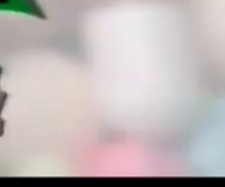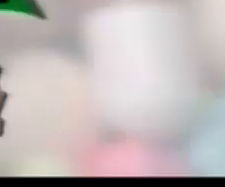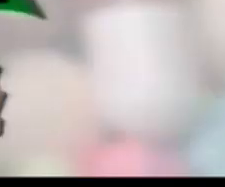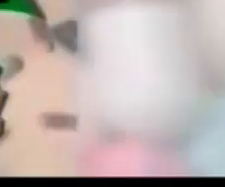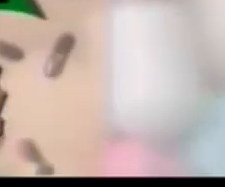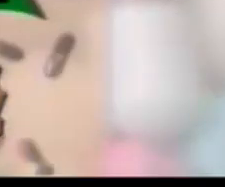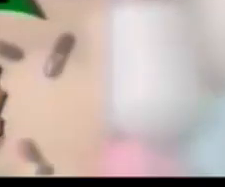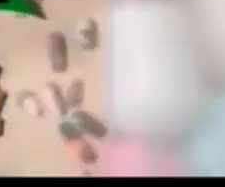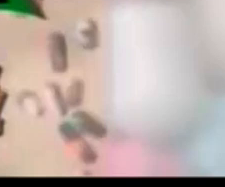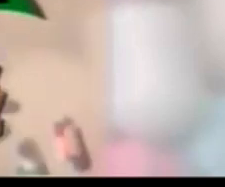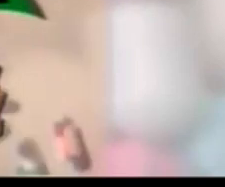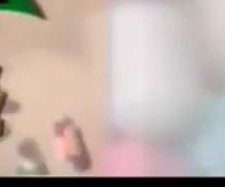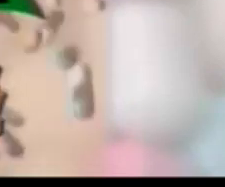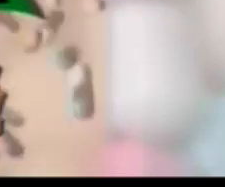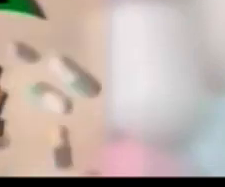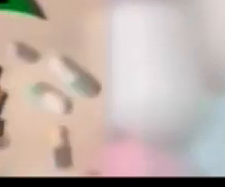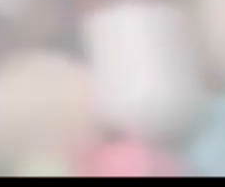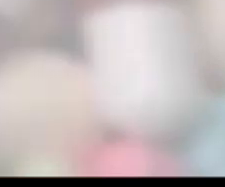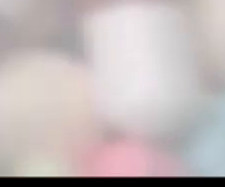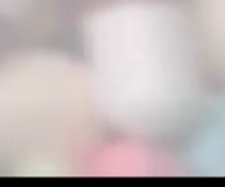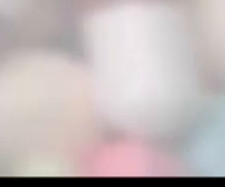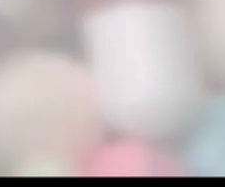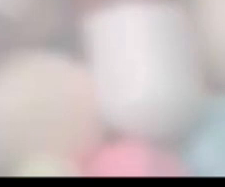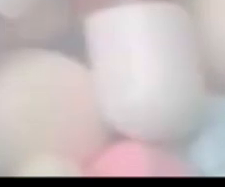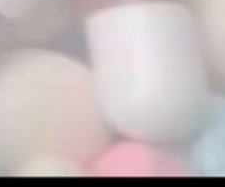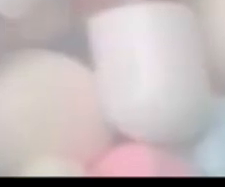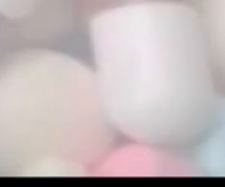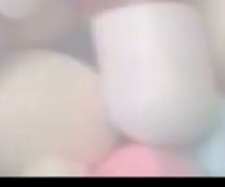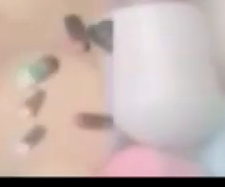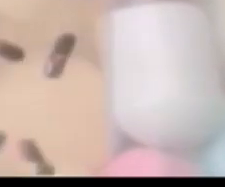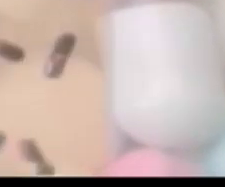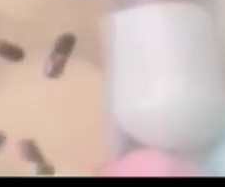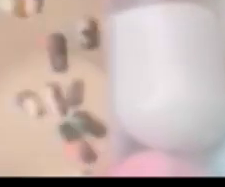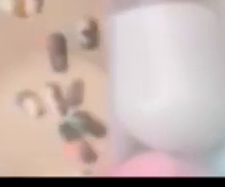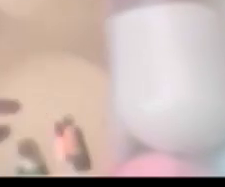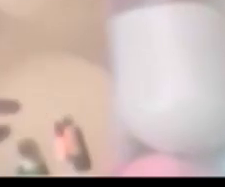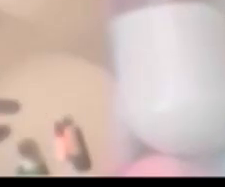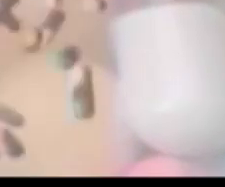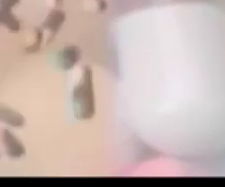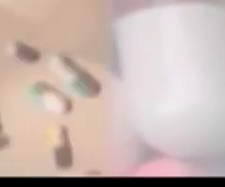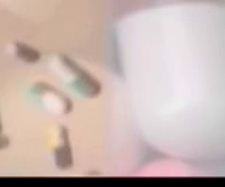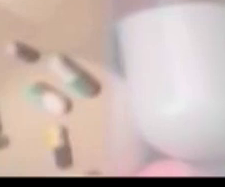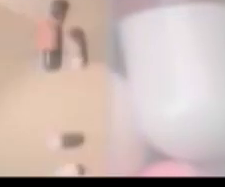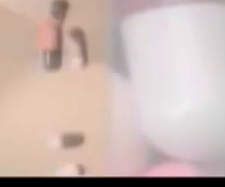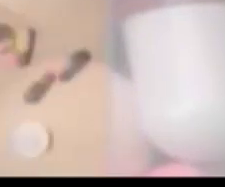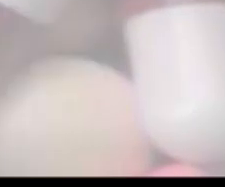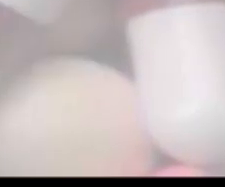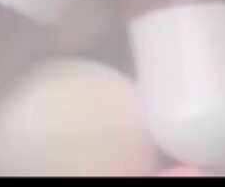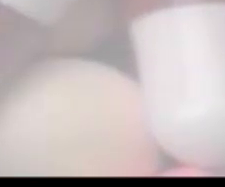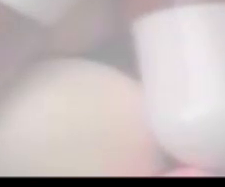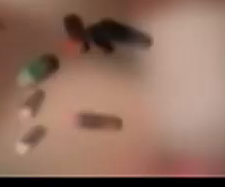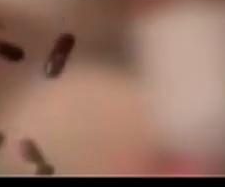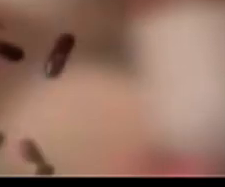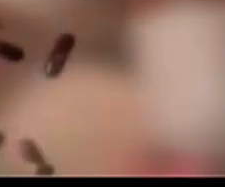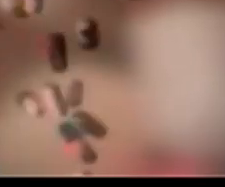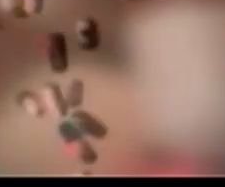of regulating the pharmaceutical industry in Zambia. Who is ZAMRA? Can you imagine walking into a storm without your umbrella? Think of ZAMRA